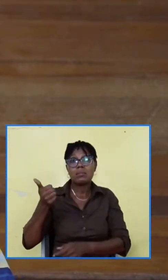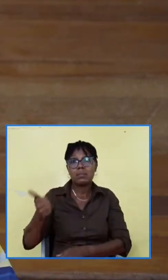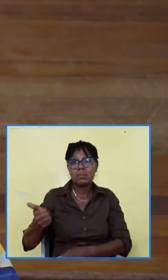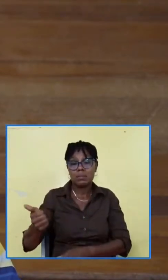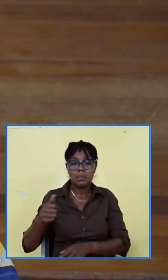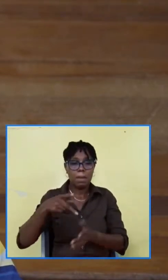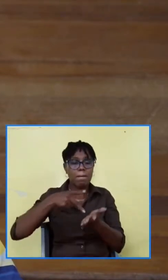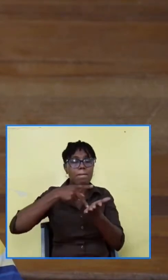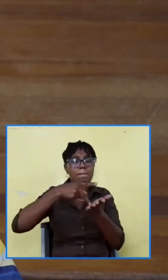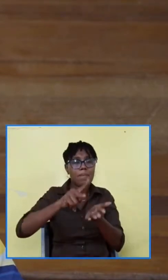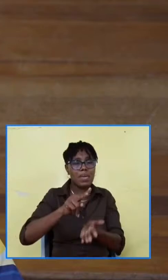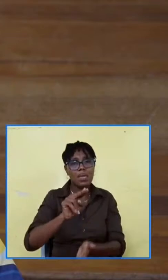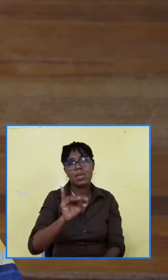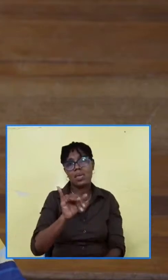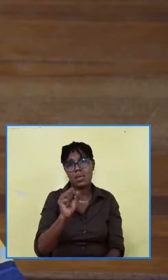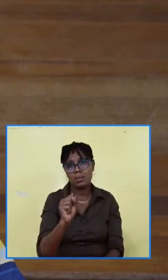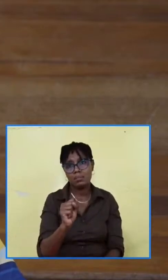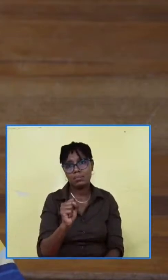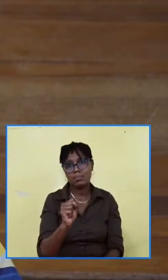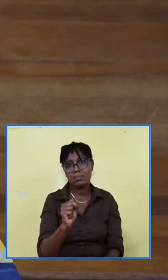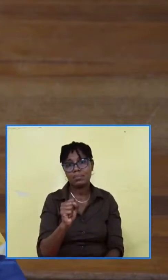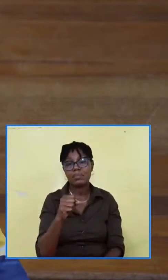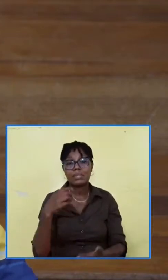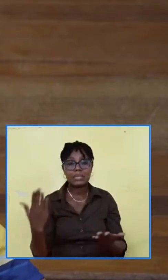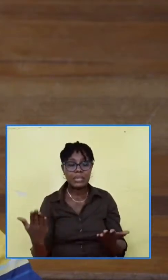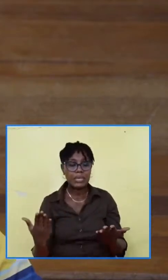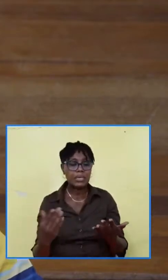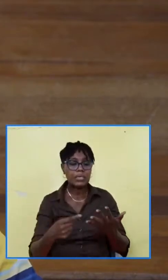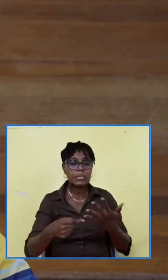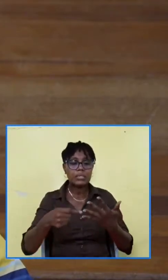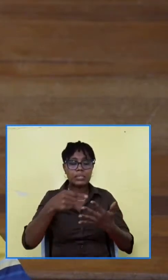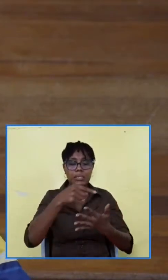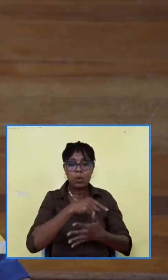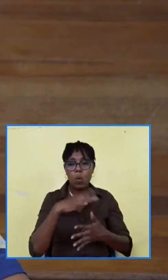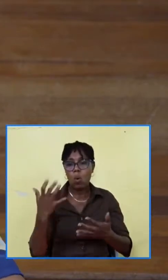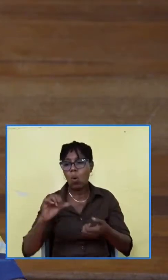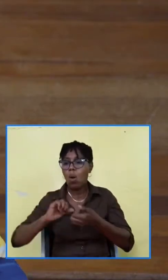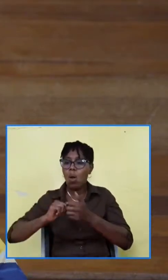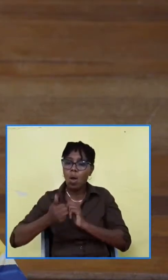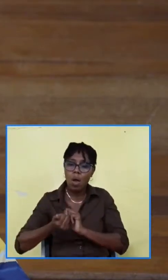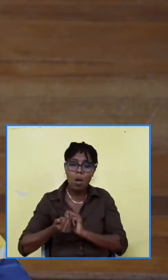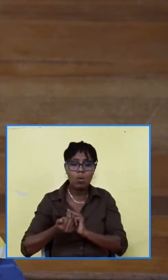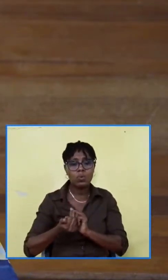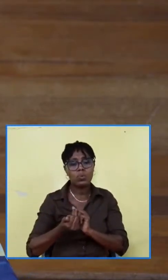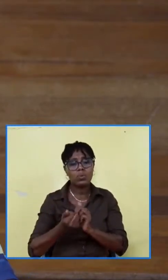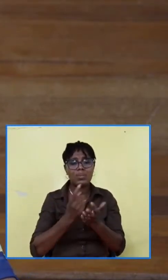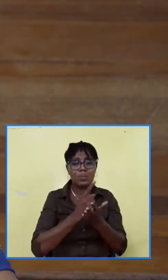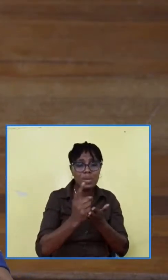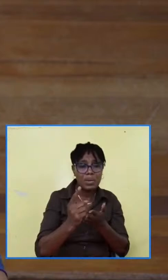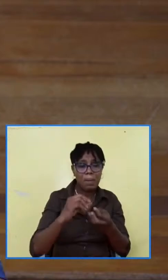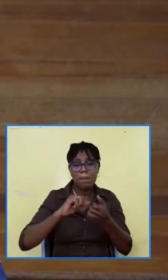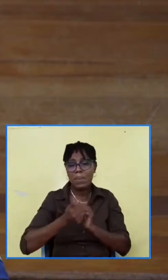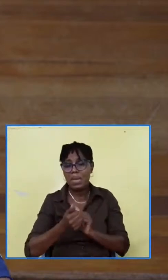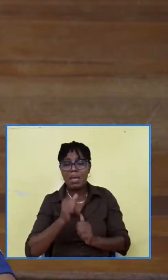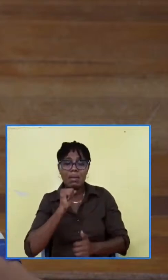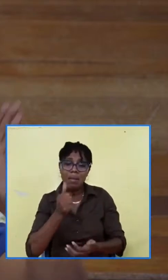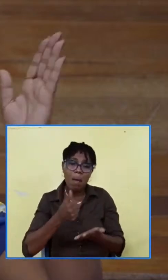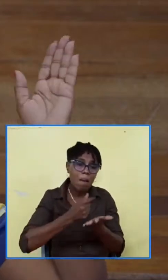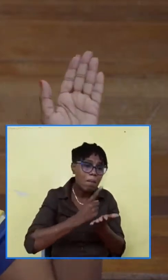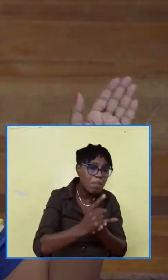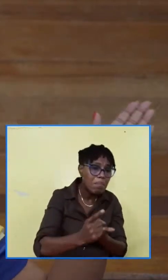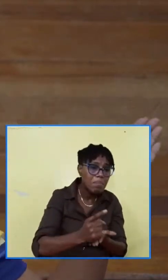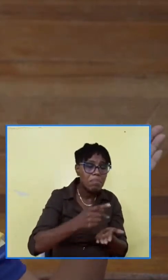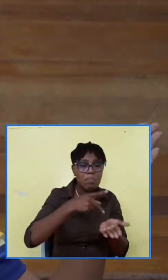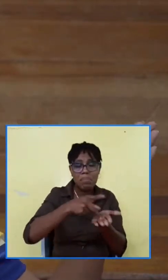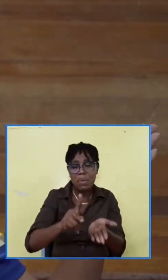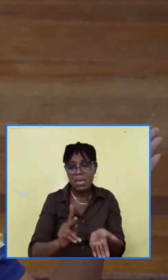for them to spread the money according to how they get paid, where they can pay. I think Mr. Barrow is gone,